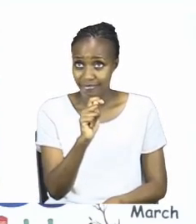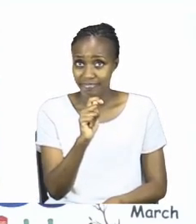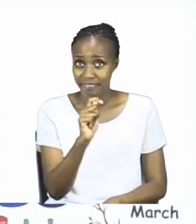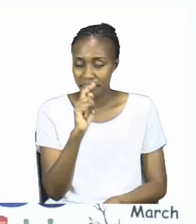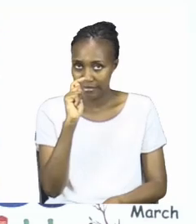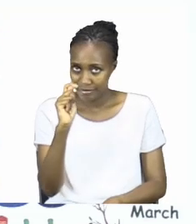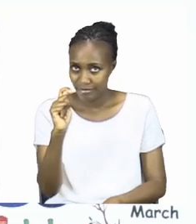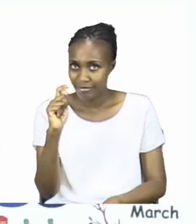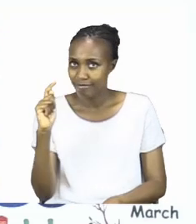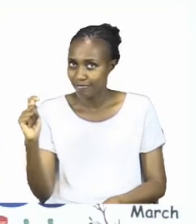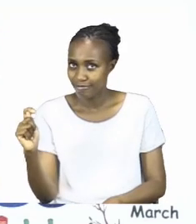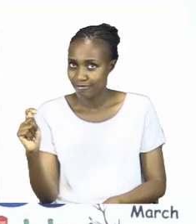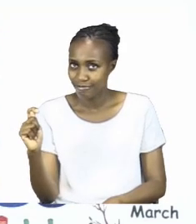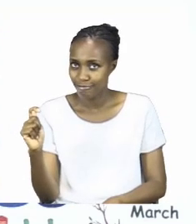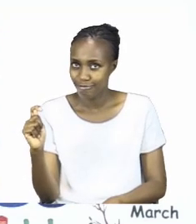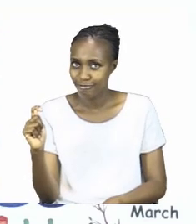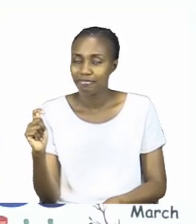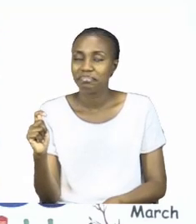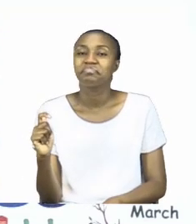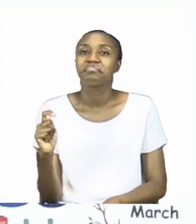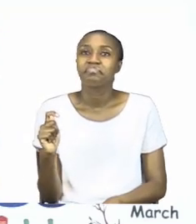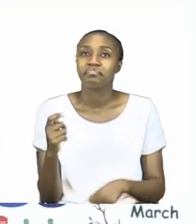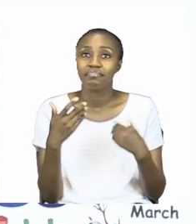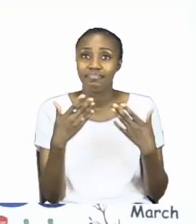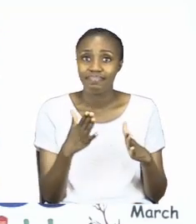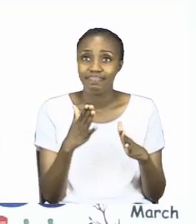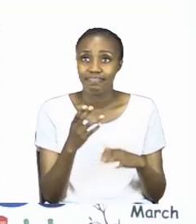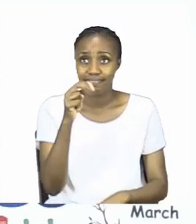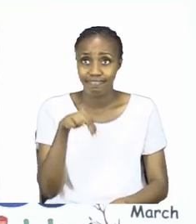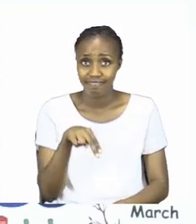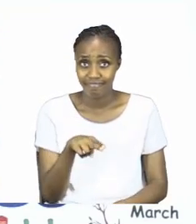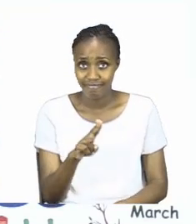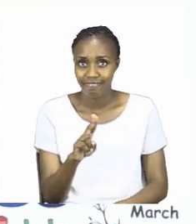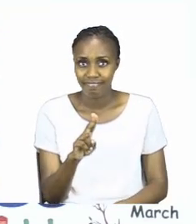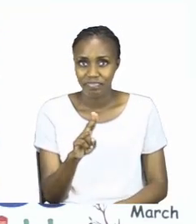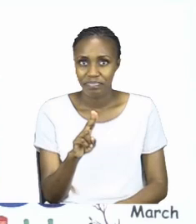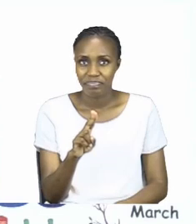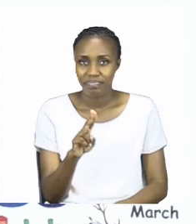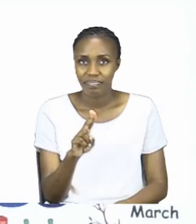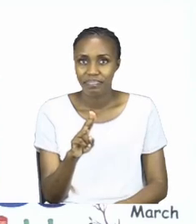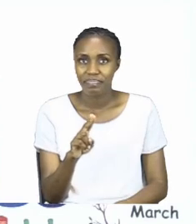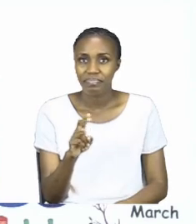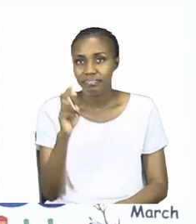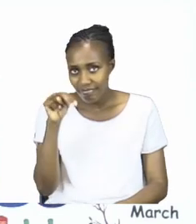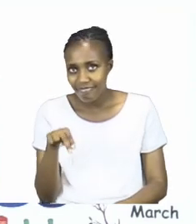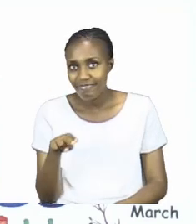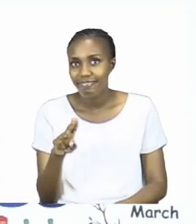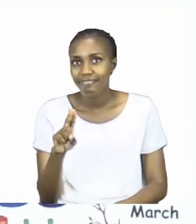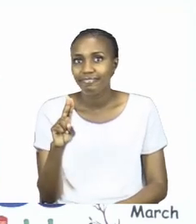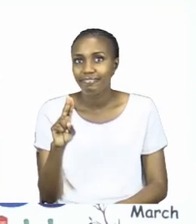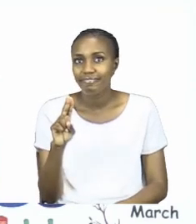friends. And then when we're done, we take the next color and put an A on top for